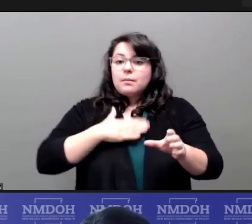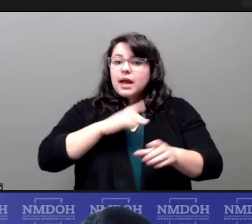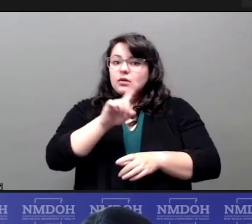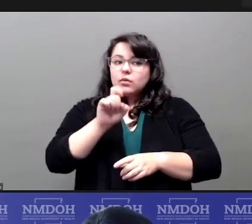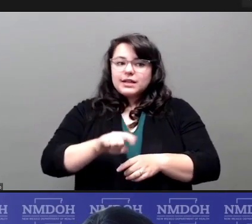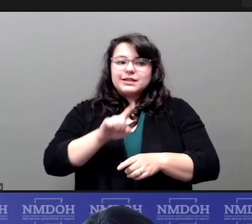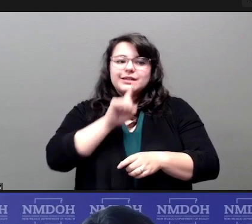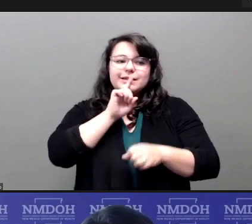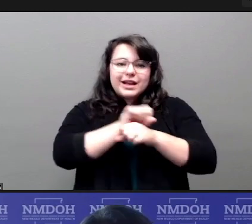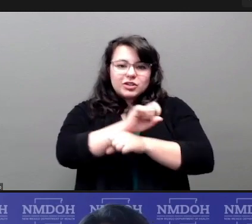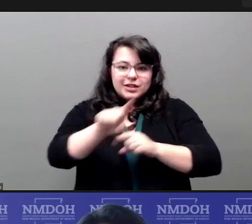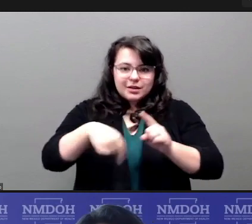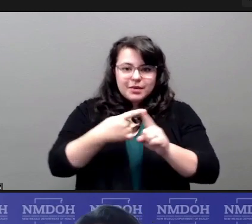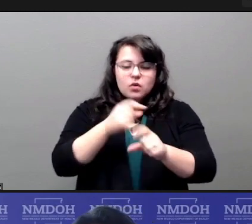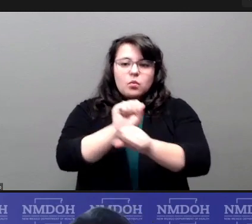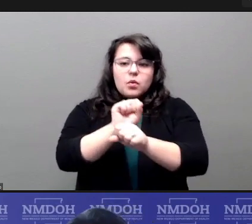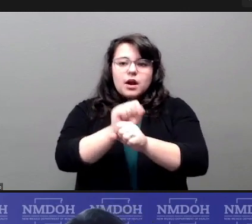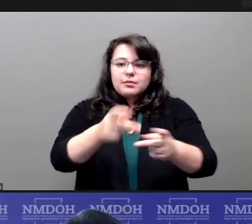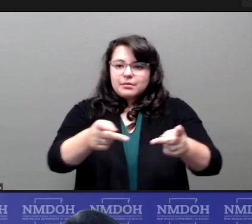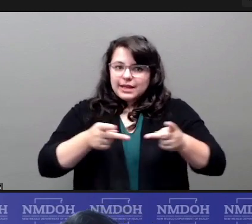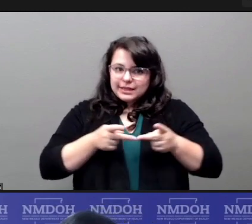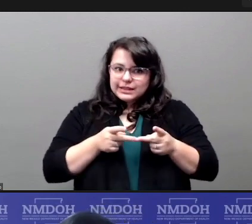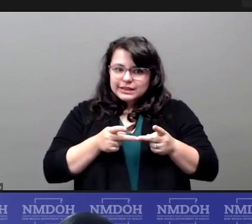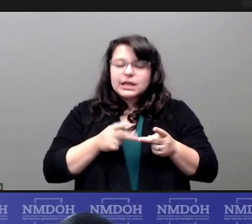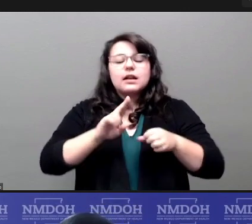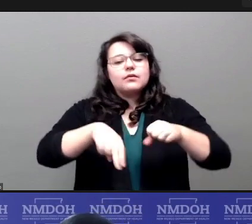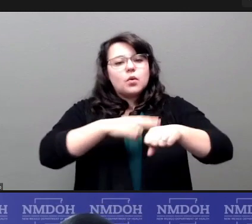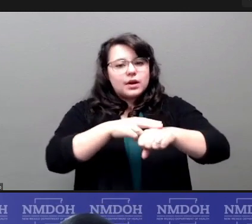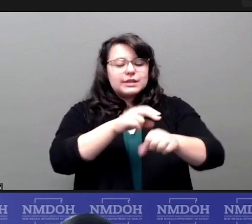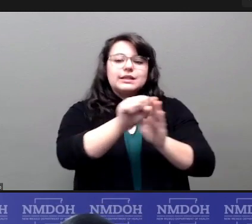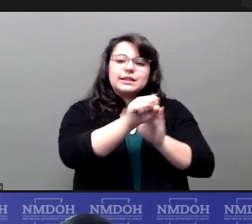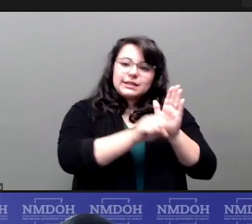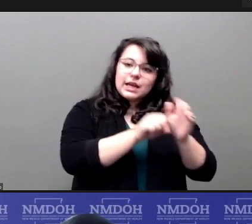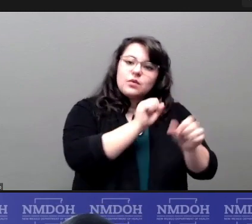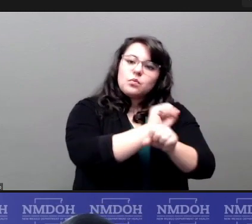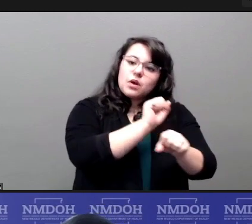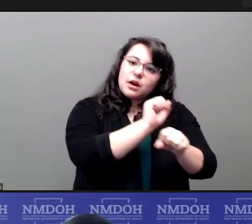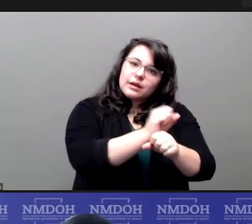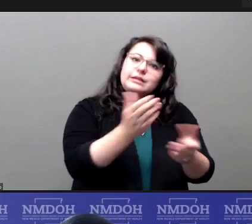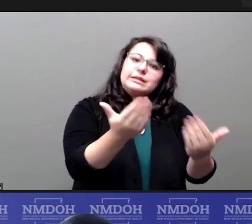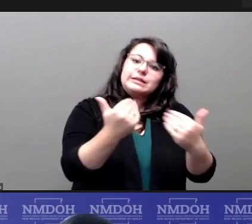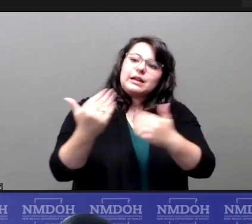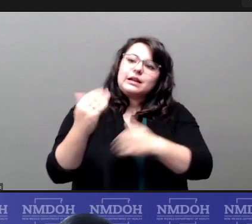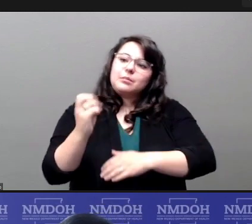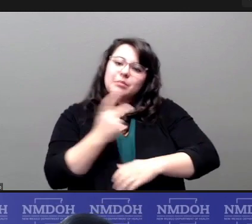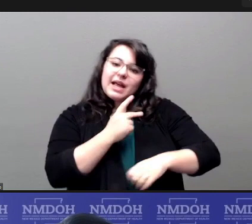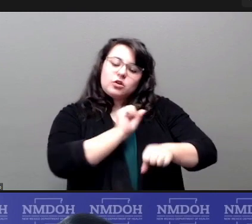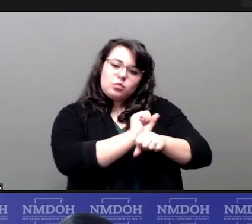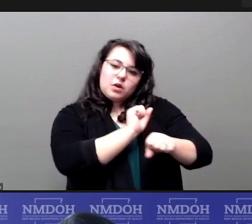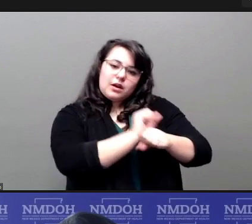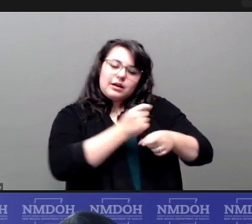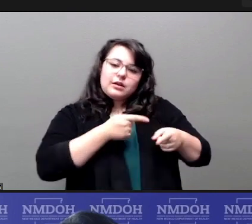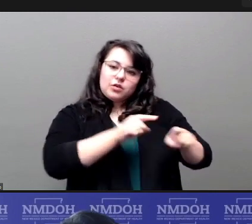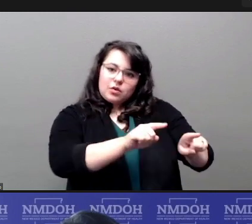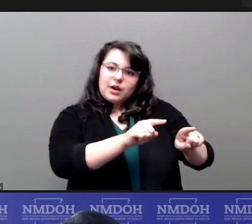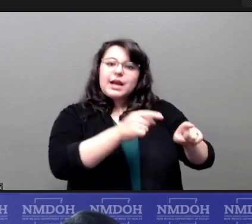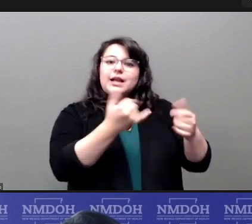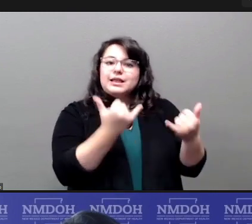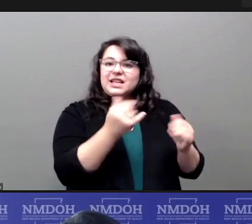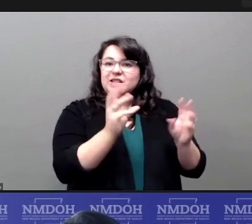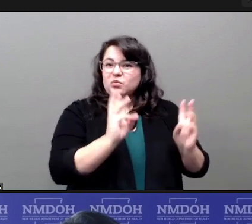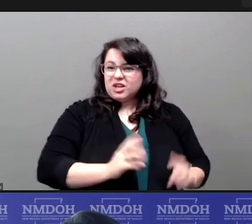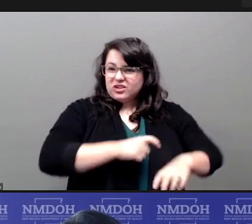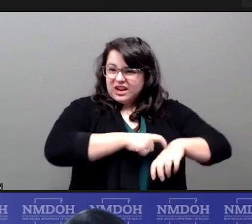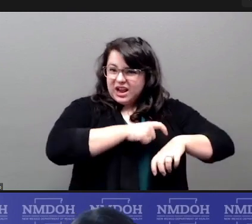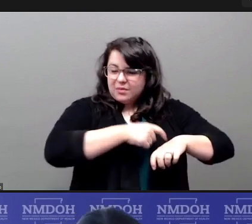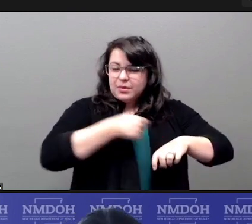about workplaces. Of course, the state workforce is being summoned back to work during this winter where we